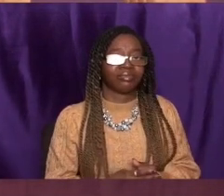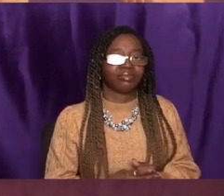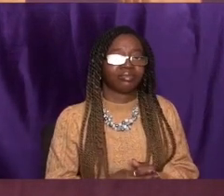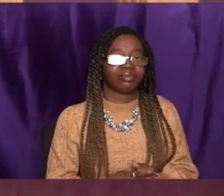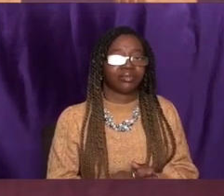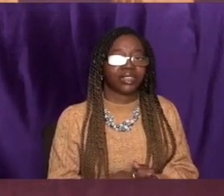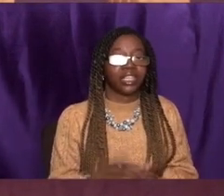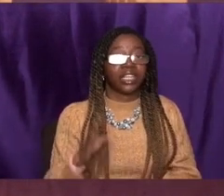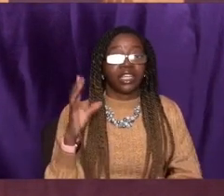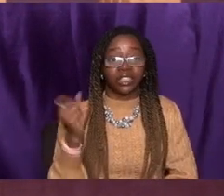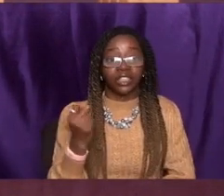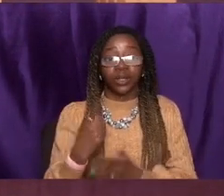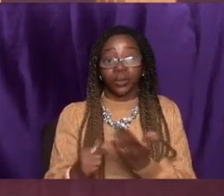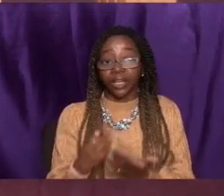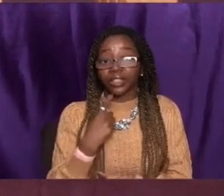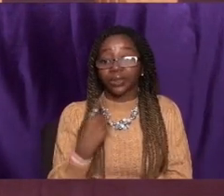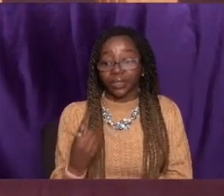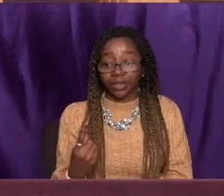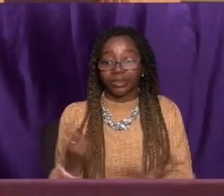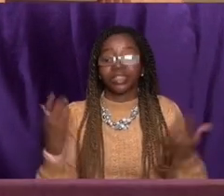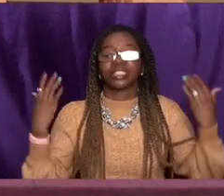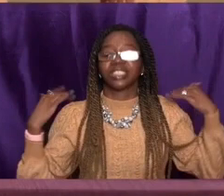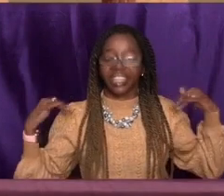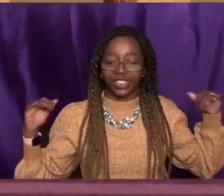He took what I told him to the angels.